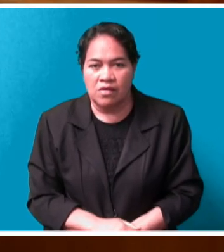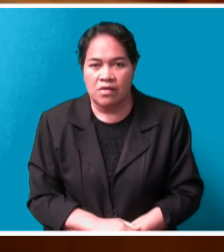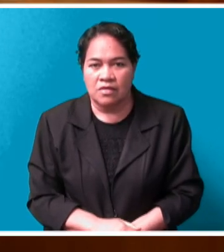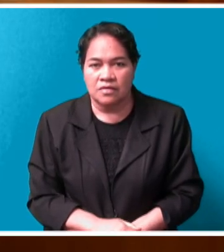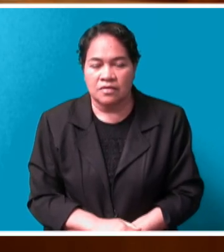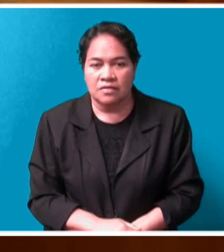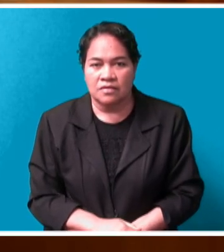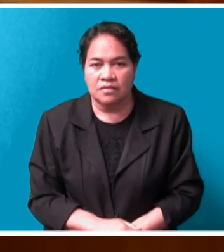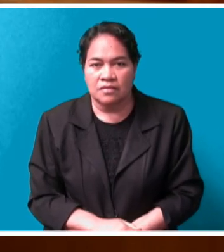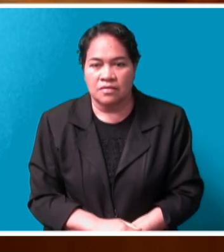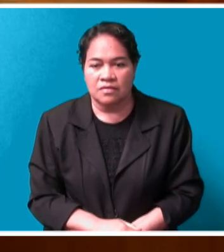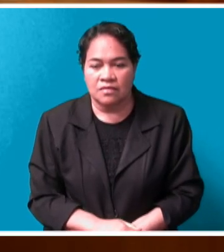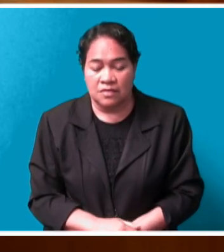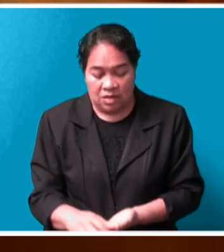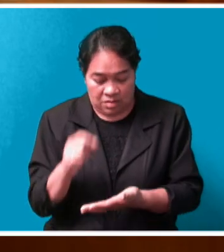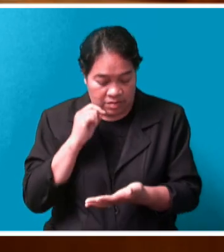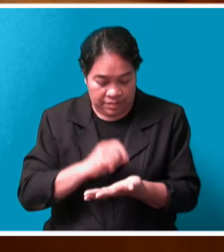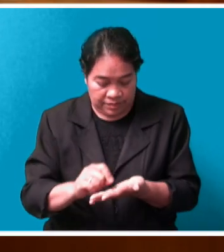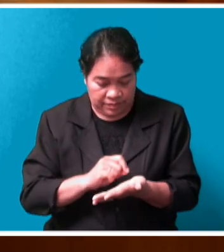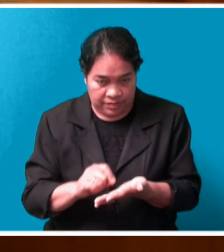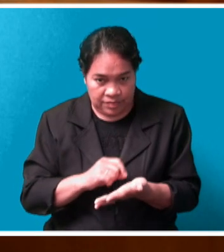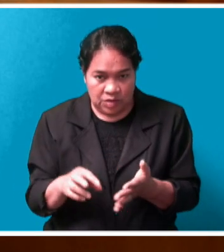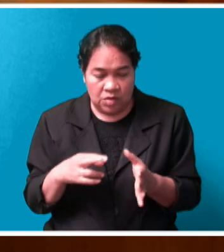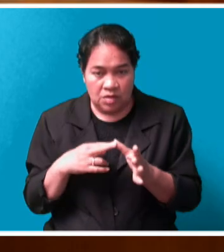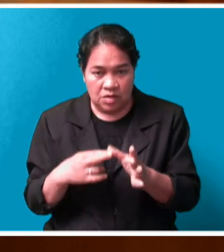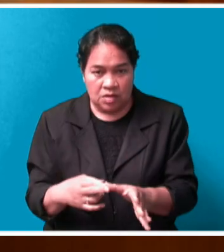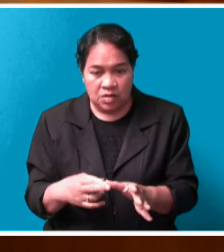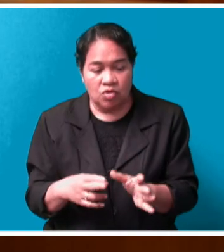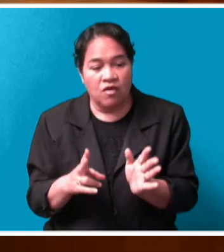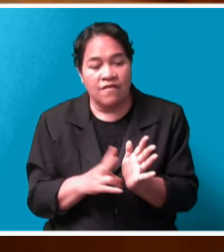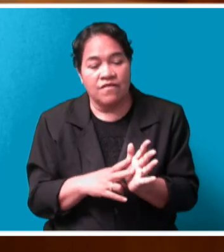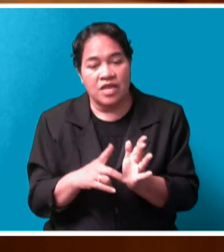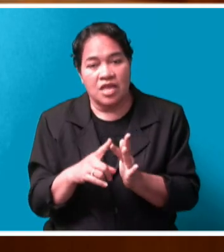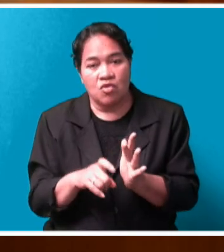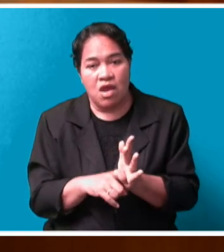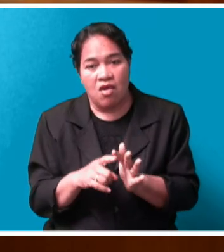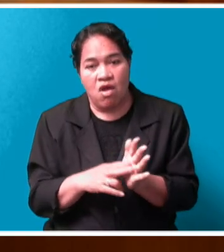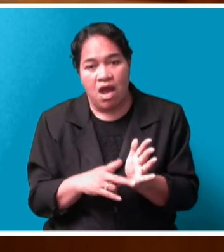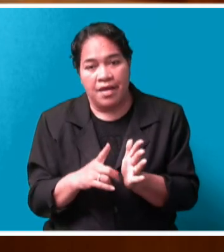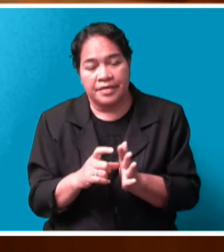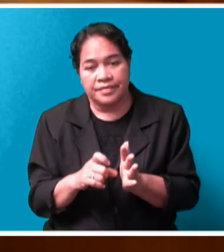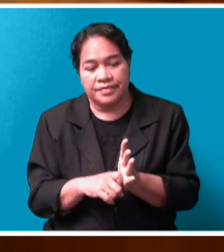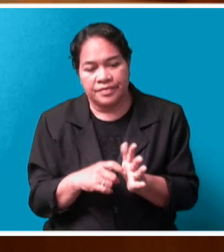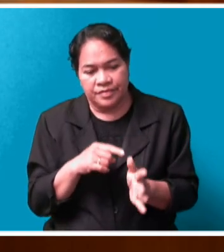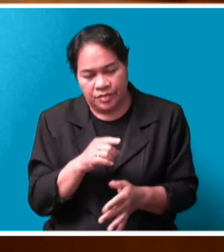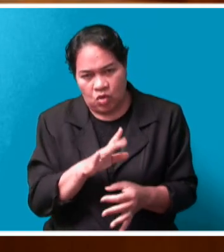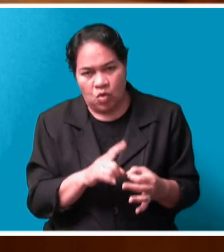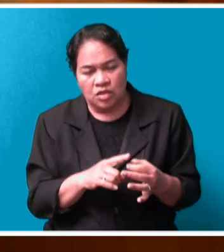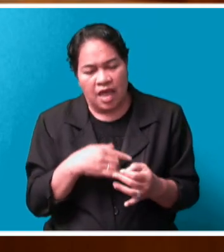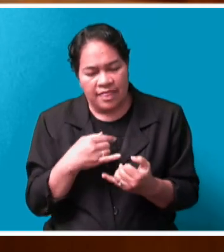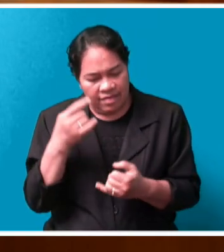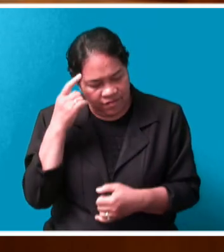I rise to respond to the Honorable Virendra Lal's question, which I feel is very